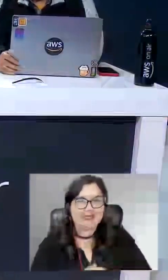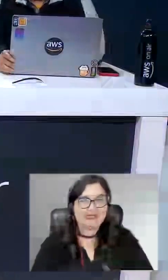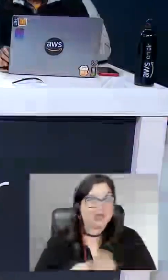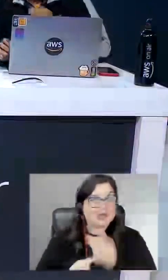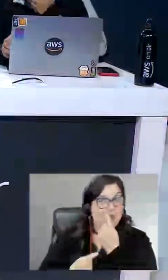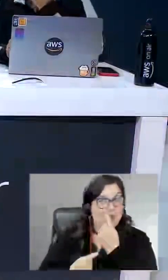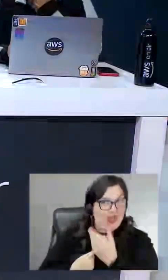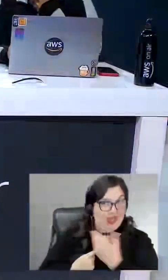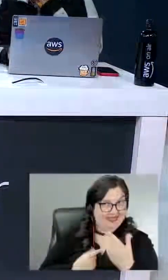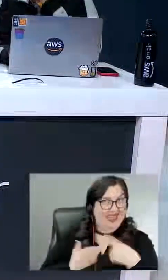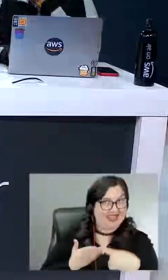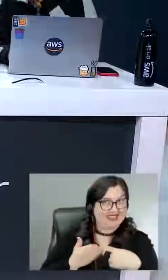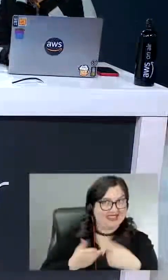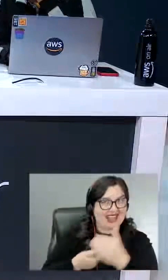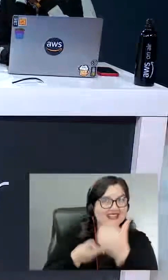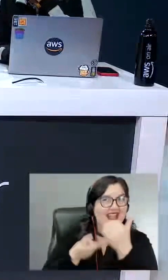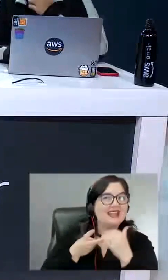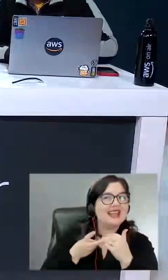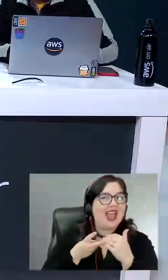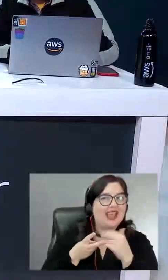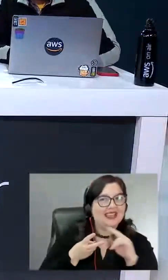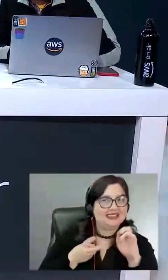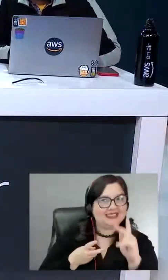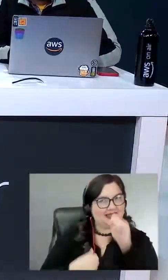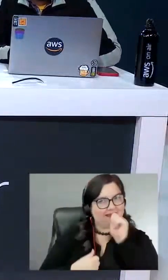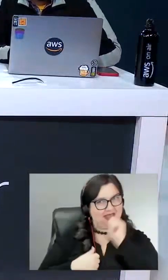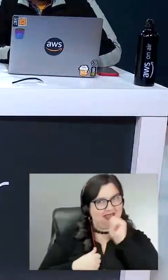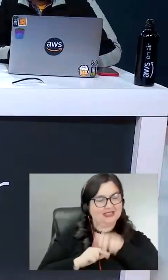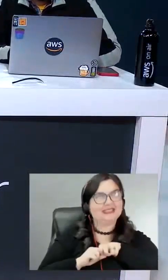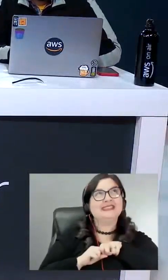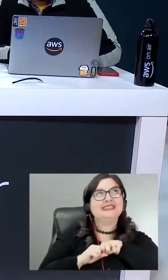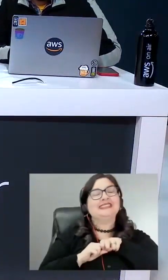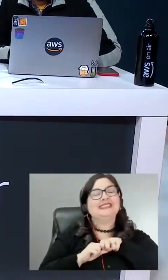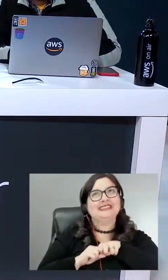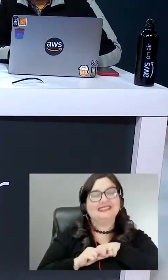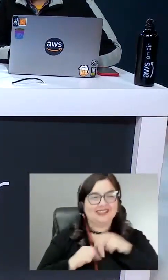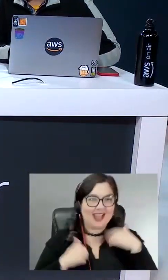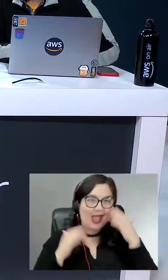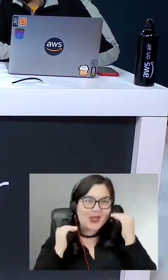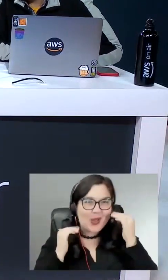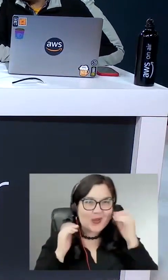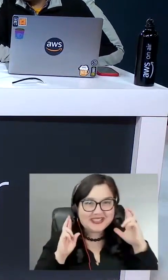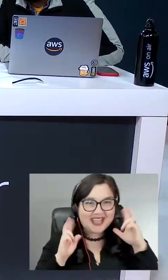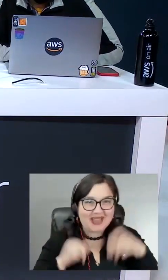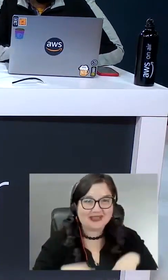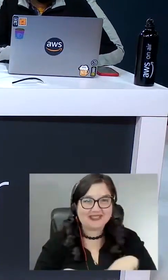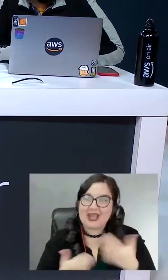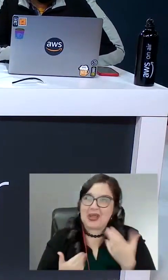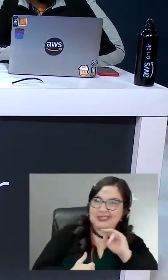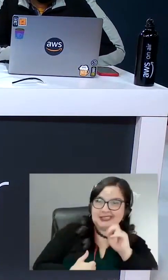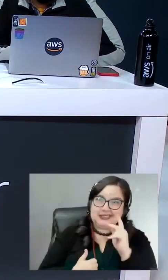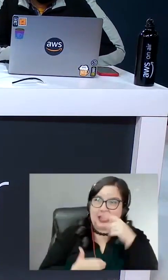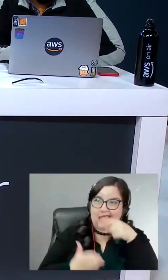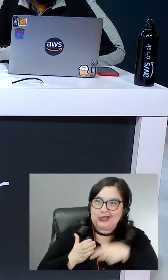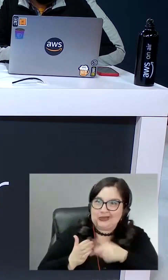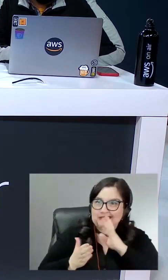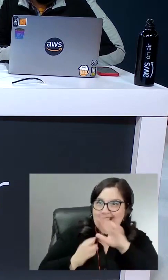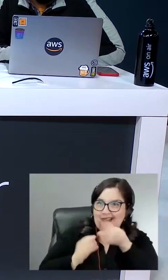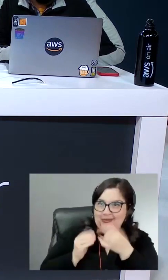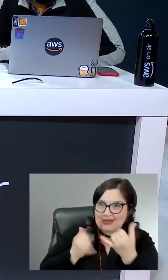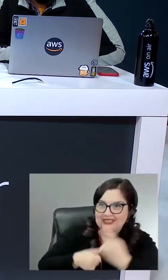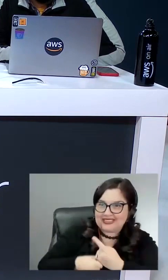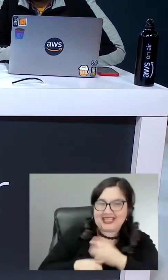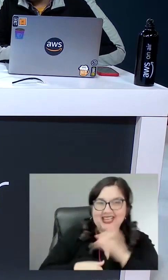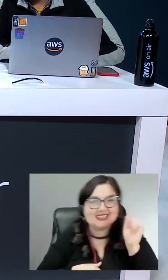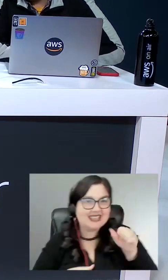talk about. Nick's sitting here very patiently. I hope so. Yeah. What are you here to talk about, Nick? What's our new service? Yeah, it's called AWS Cloud